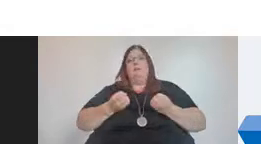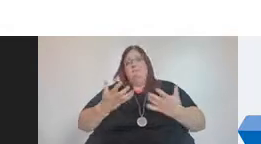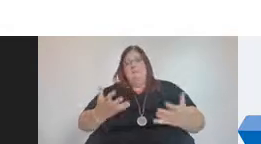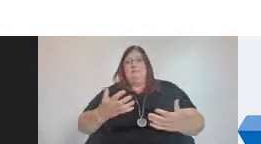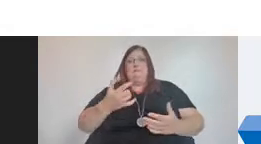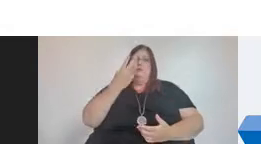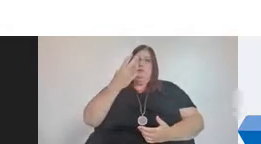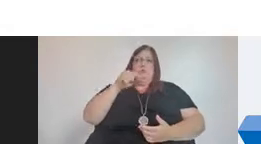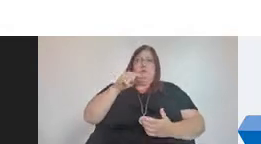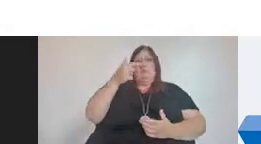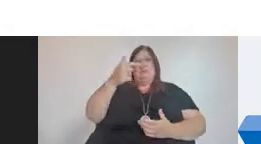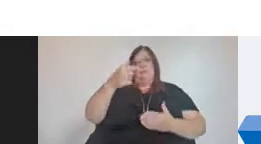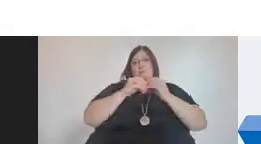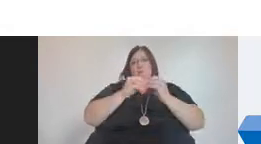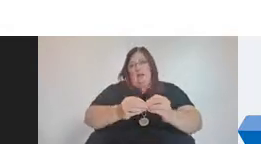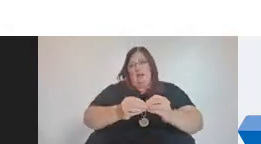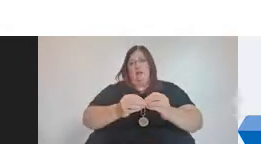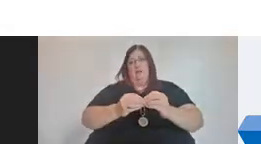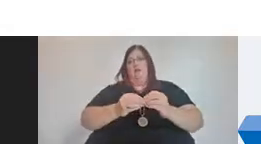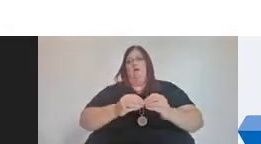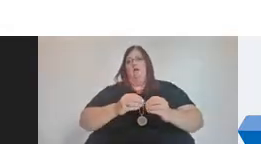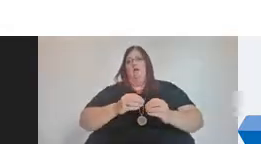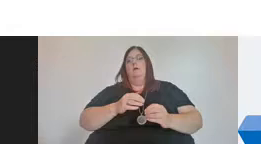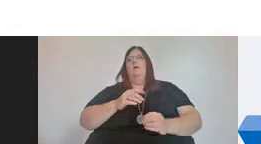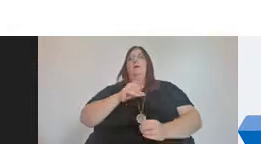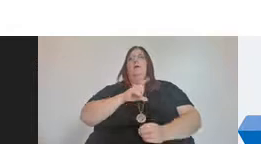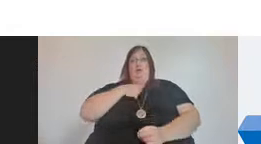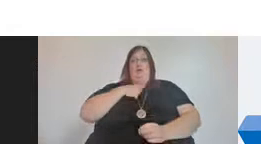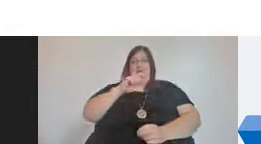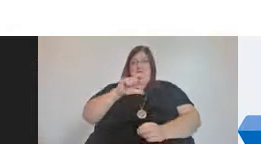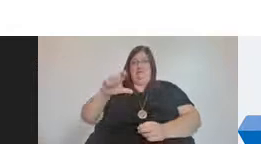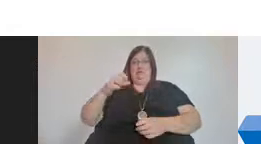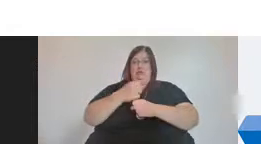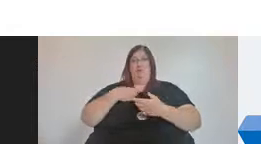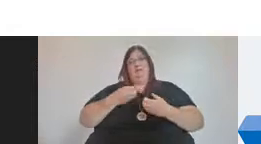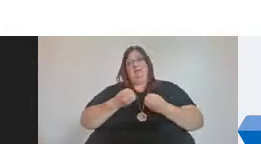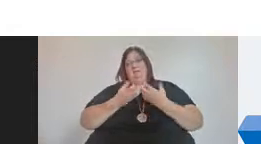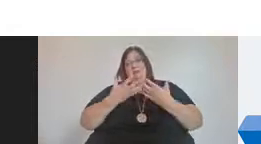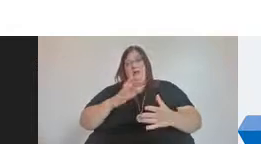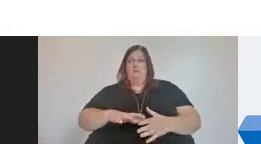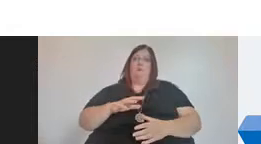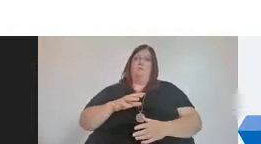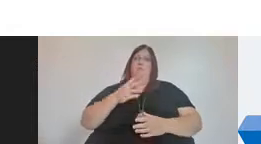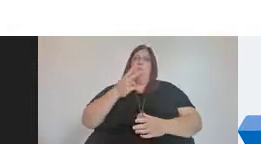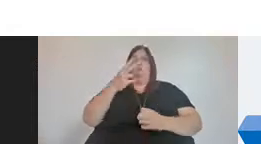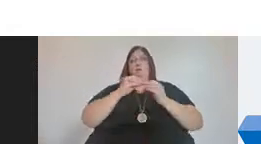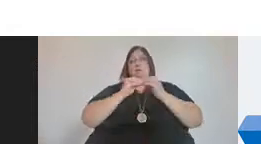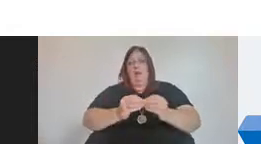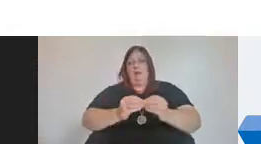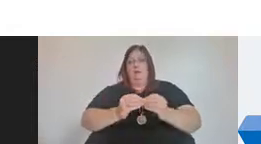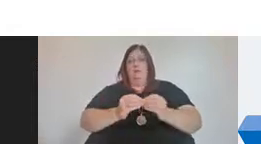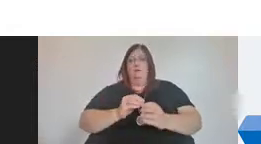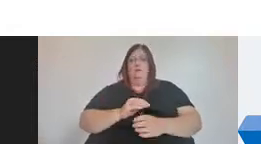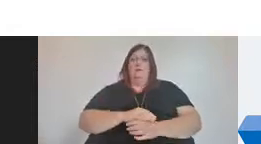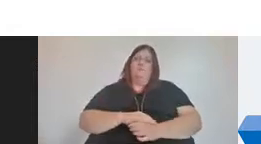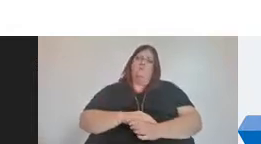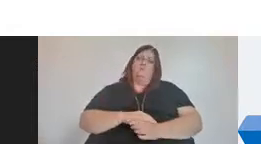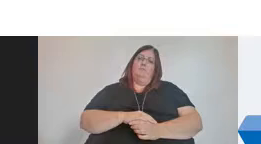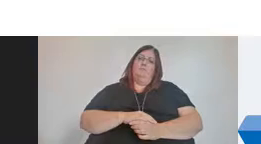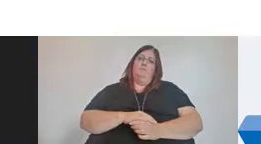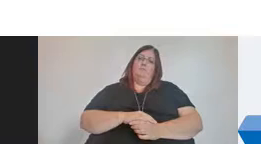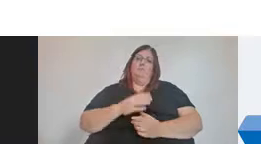2.7 billion, as you've heard. 2 billion we spend as CCGs are. There's other spend within the providers that comes to 2.7 billion.